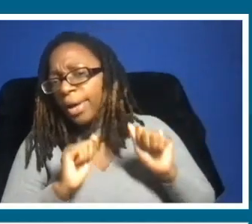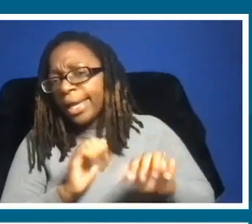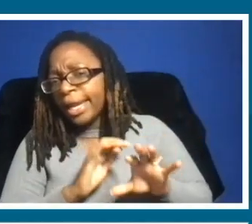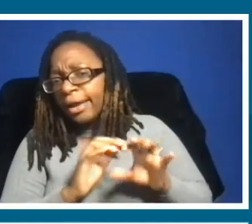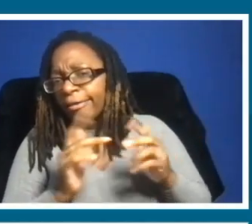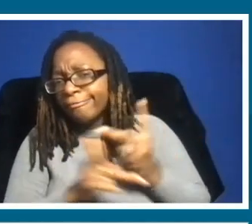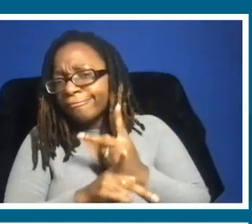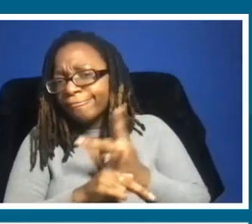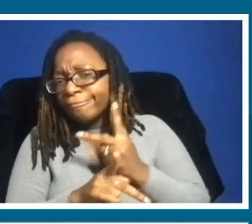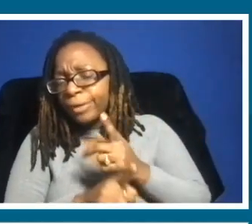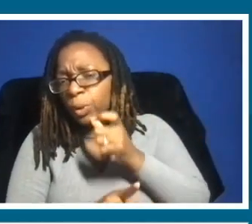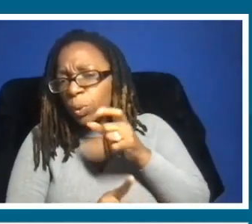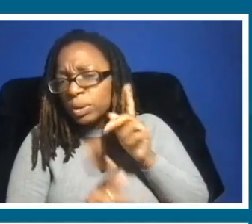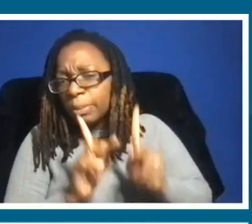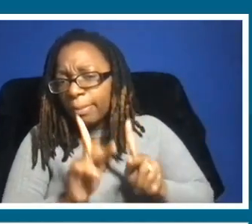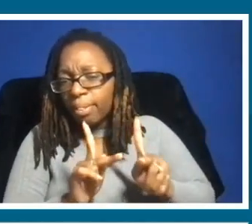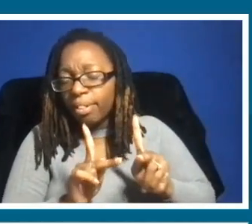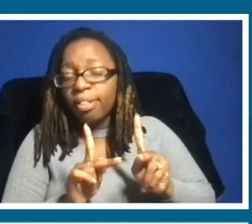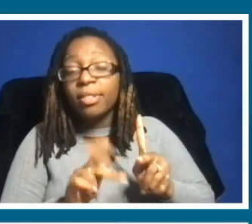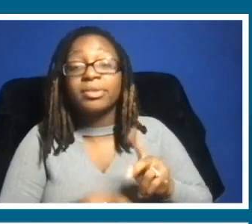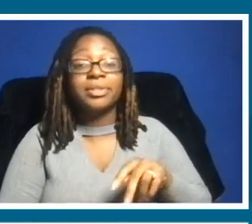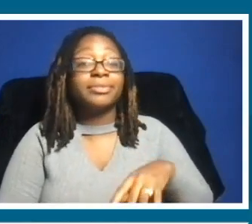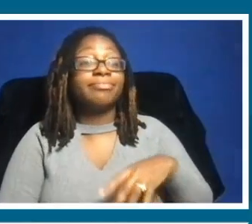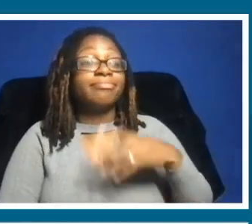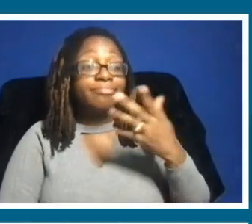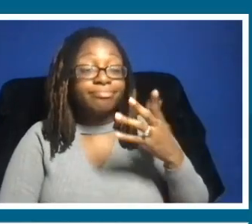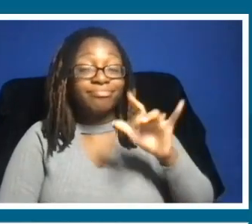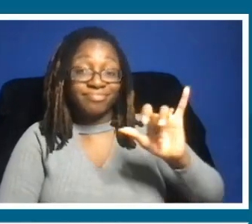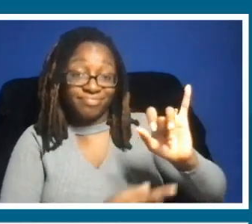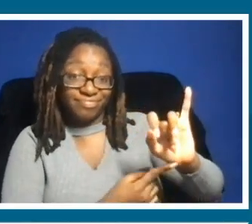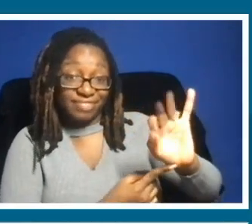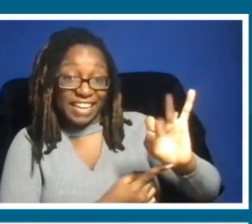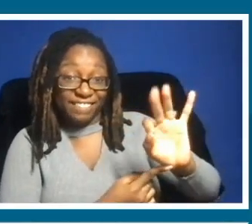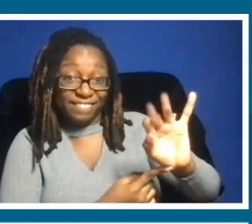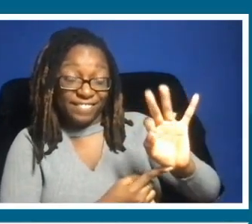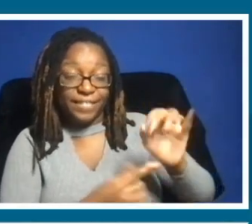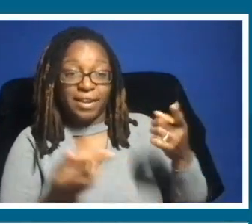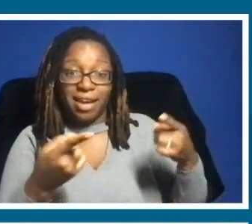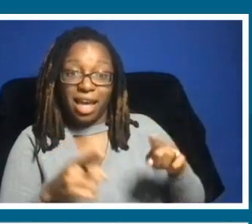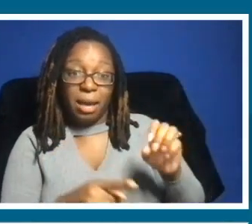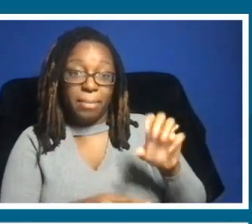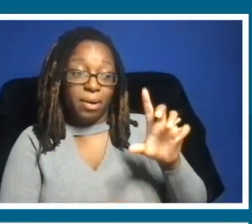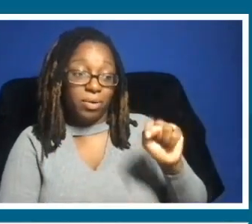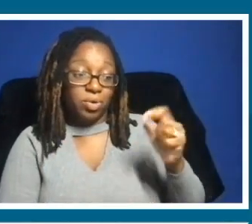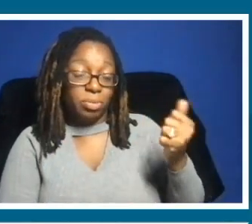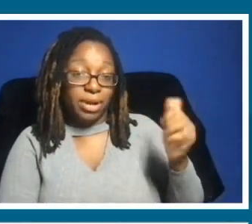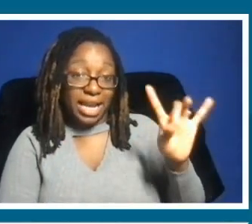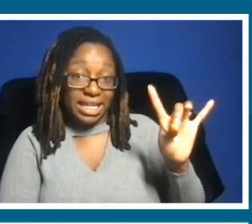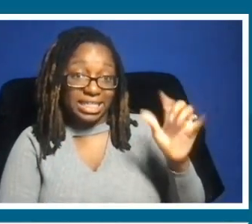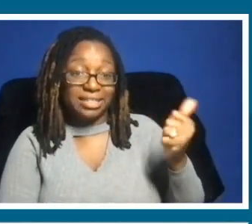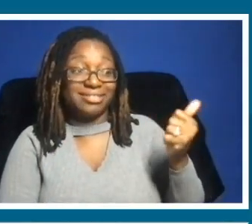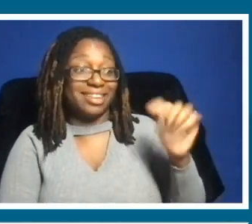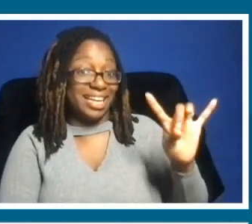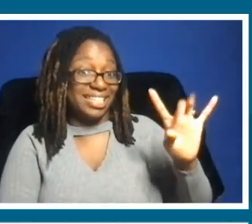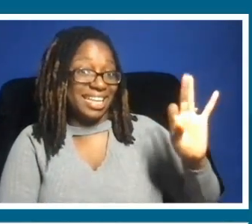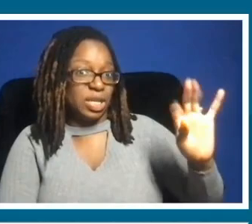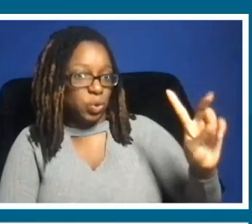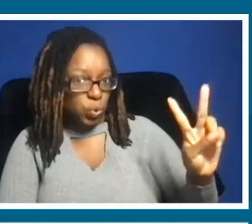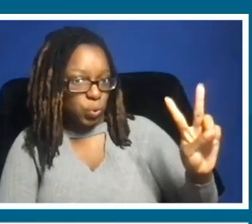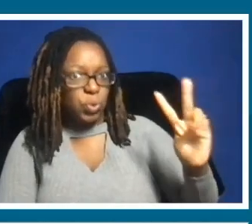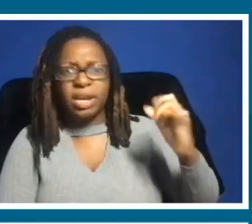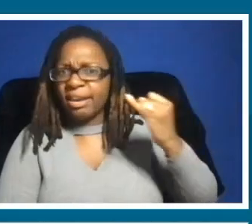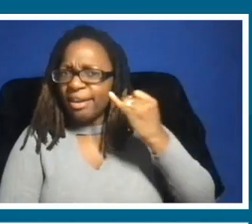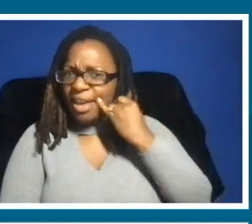are? And if this event that happened on October 18th, 1892 was significant, what kind